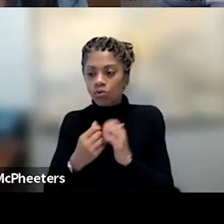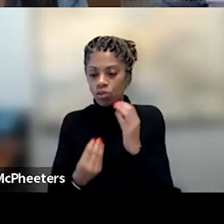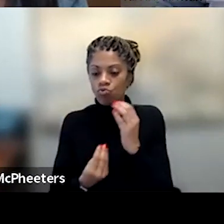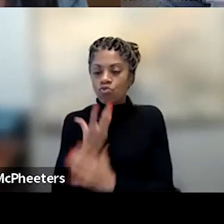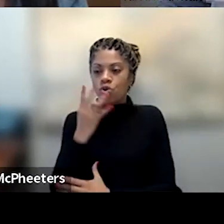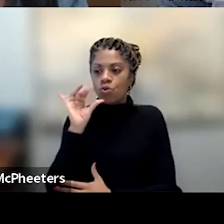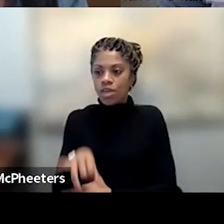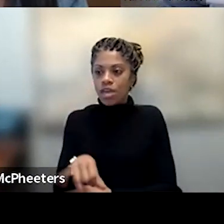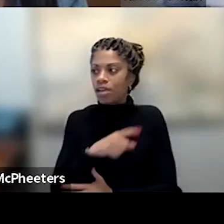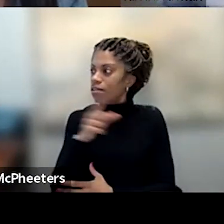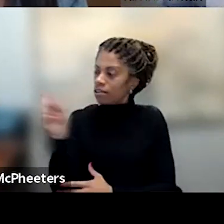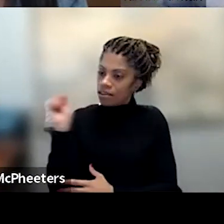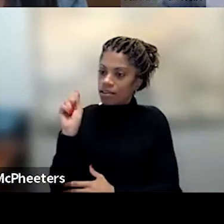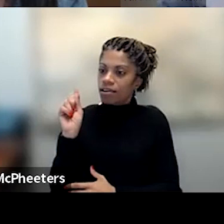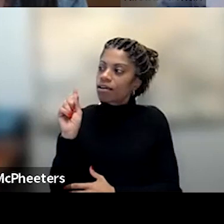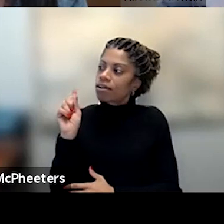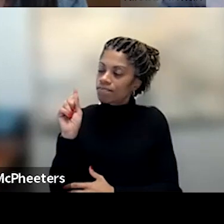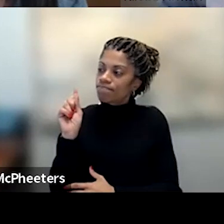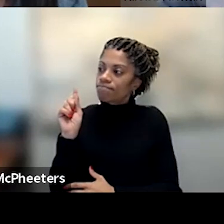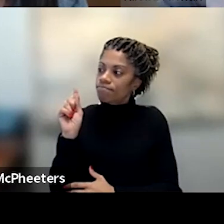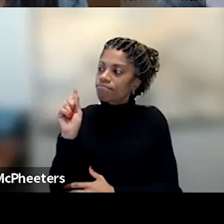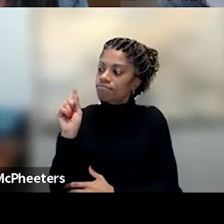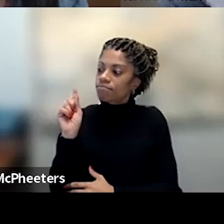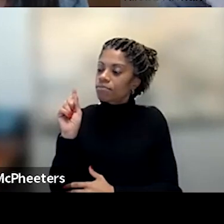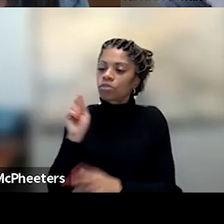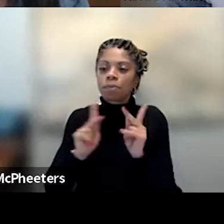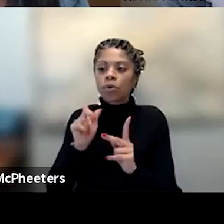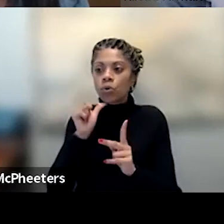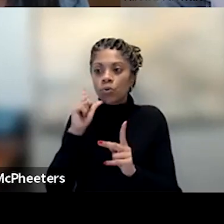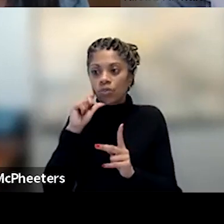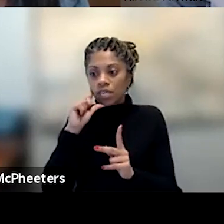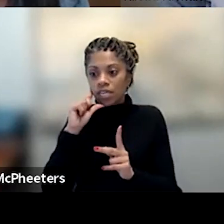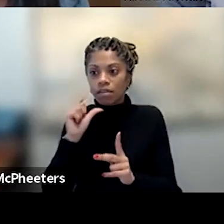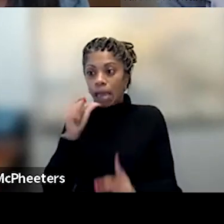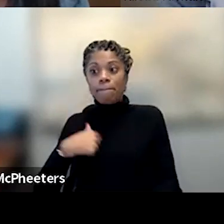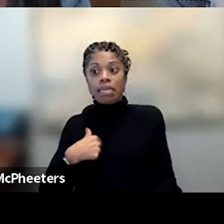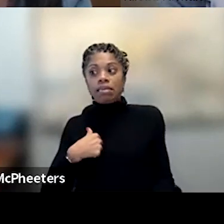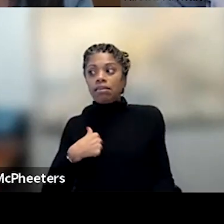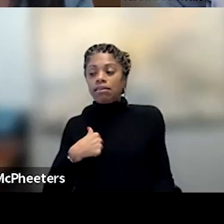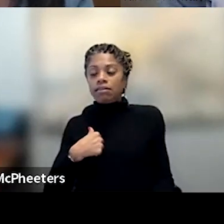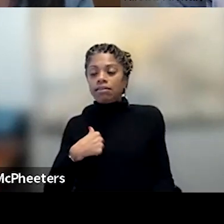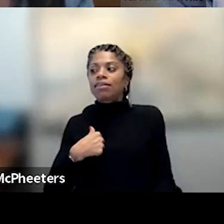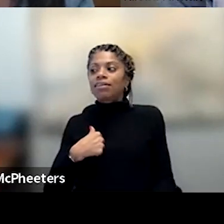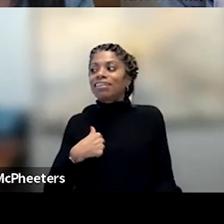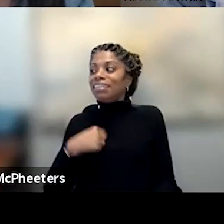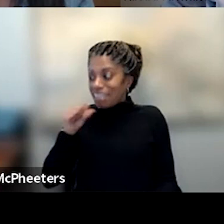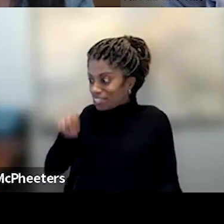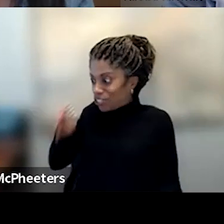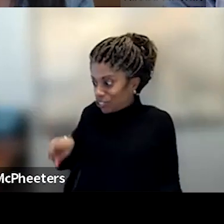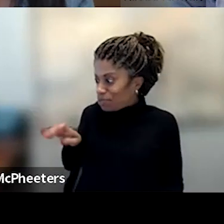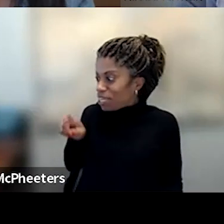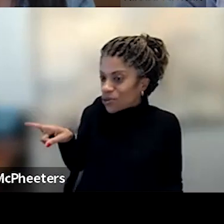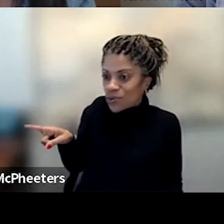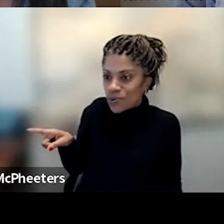of folks leaning into this work? Yeah, I can add some thoughts. One thing that I